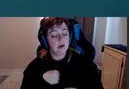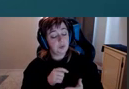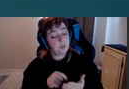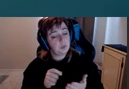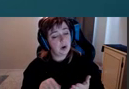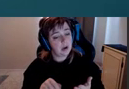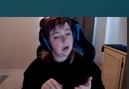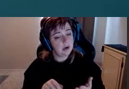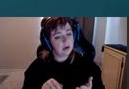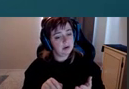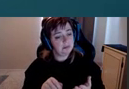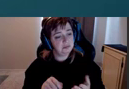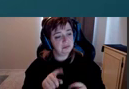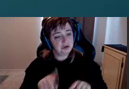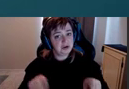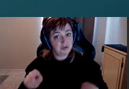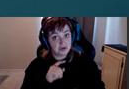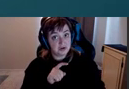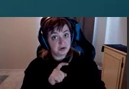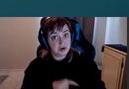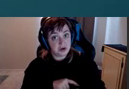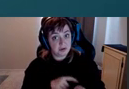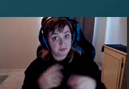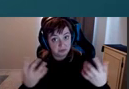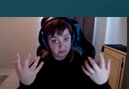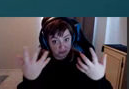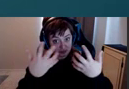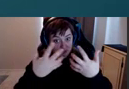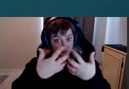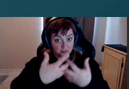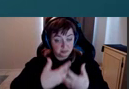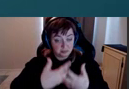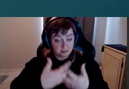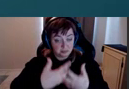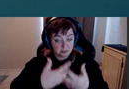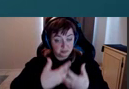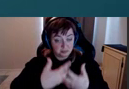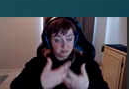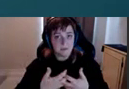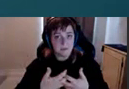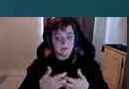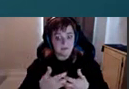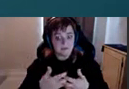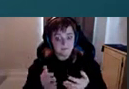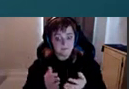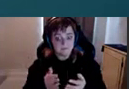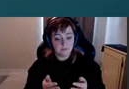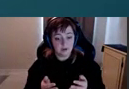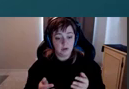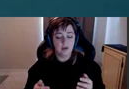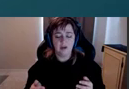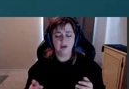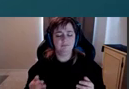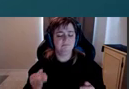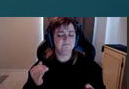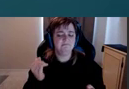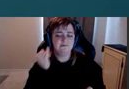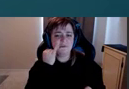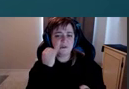together in different ways, put the pieces of the puzzle together. And who knows, you might just delete a lot of it